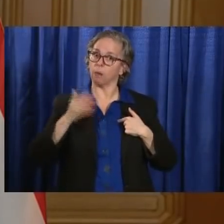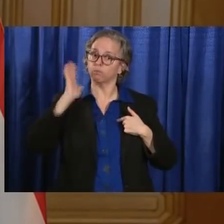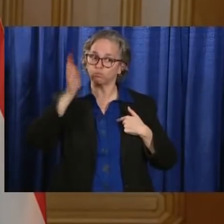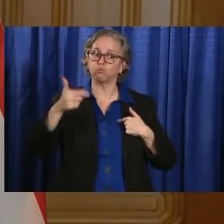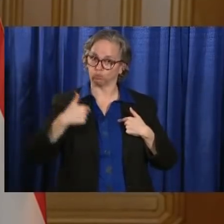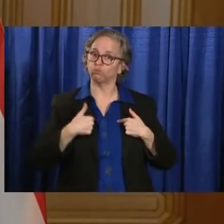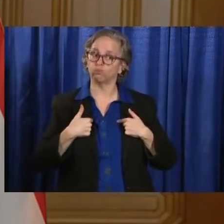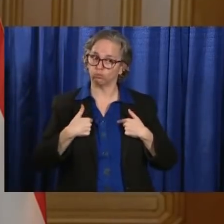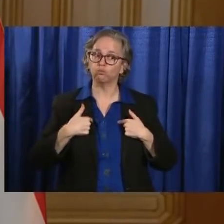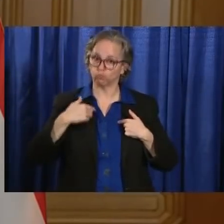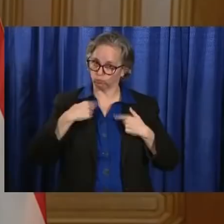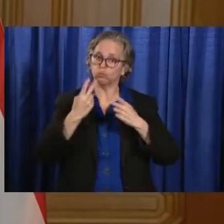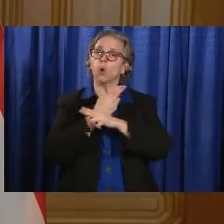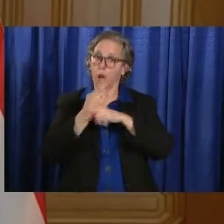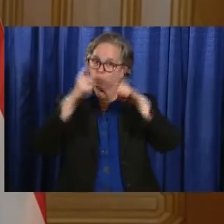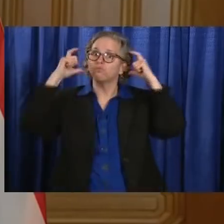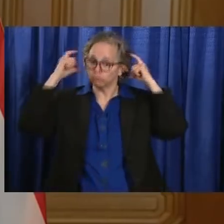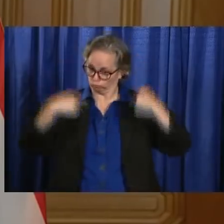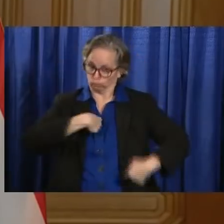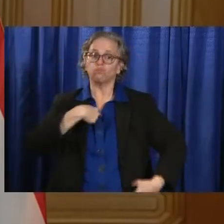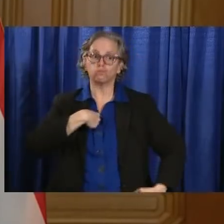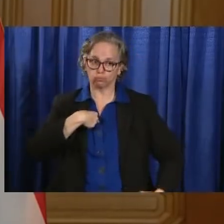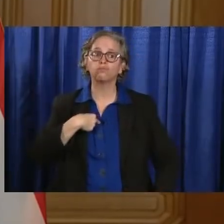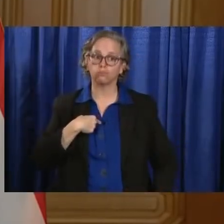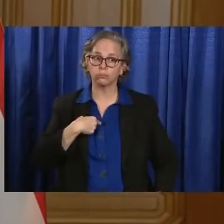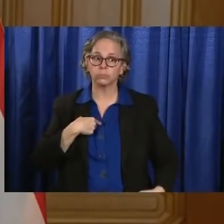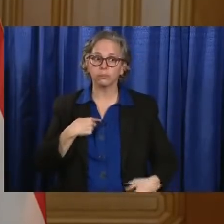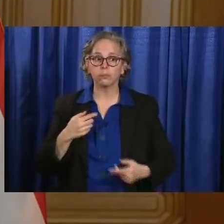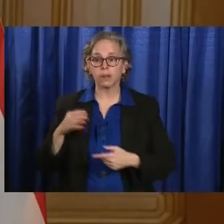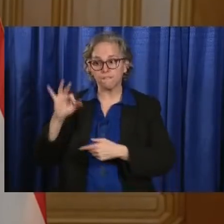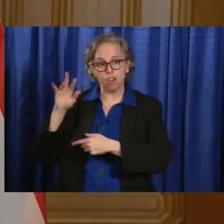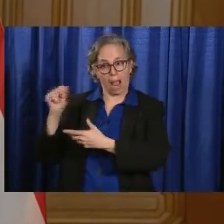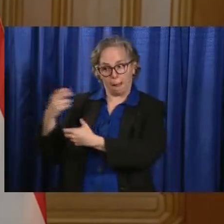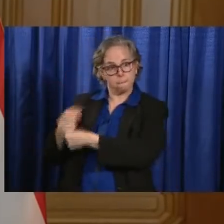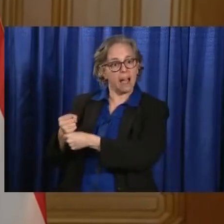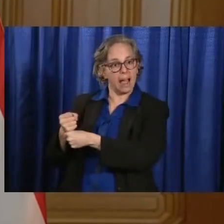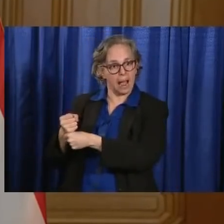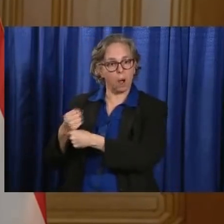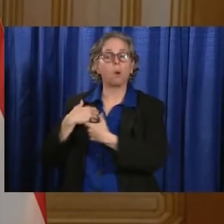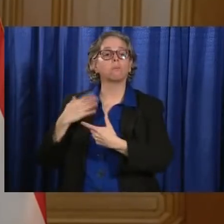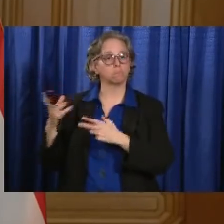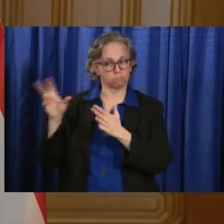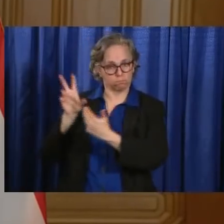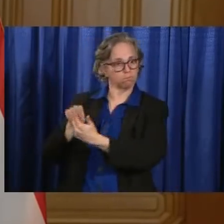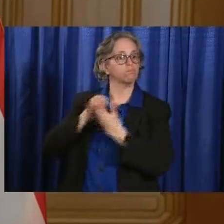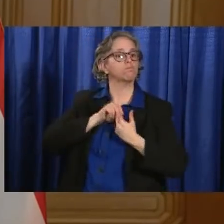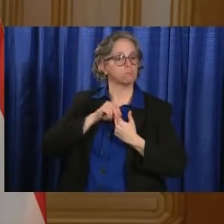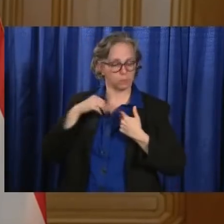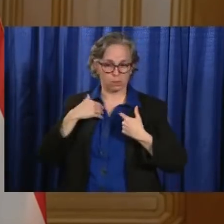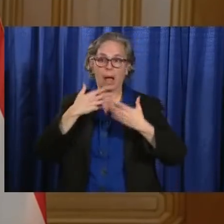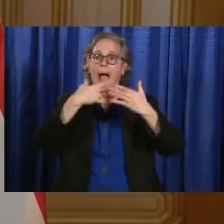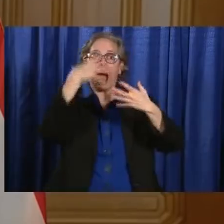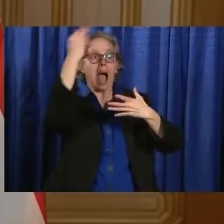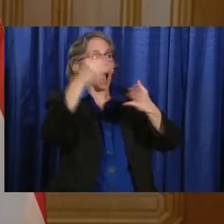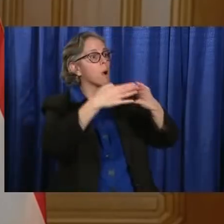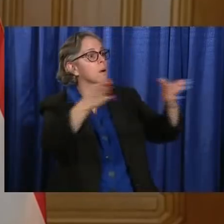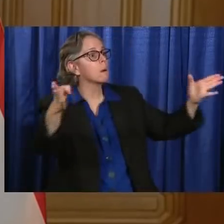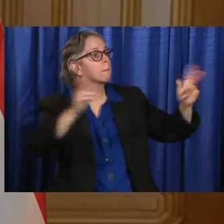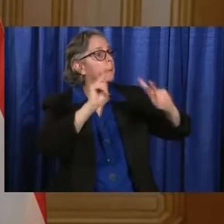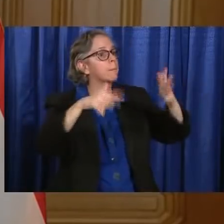I'll wear one of the ones that Fran made when I'm out in public.